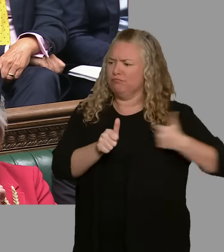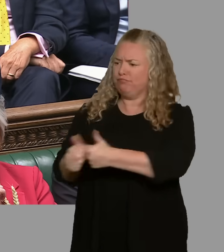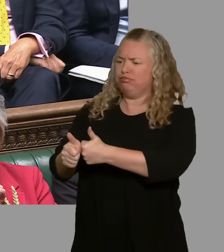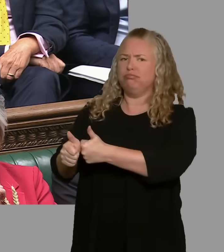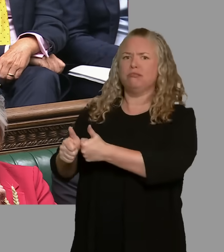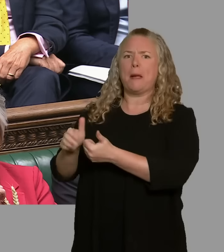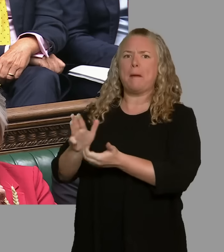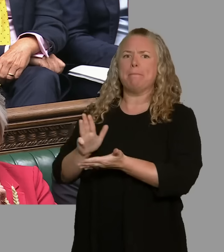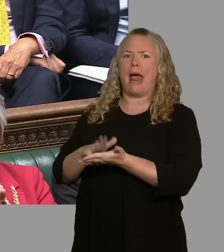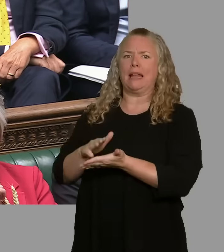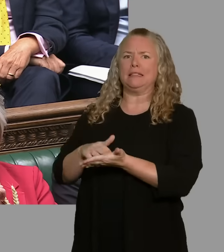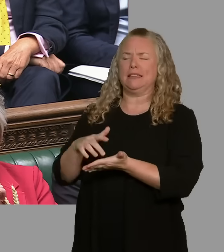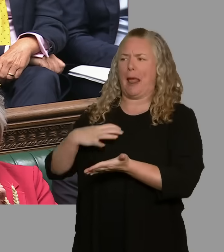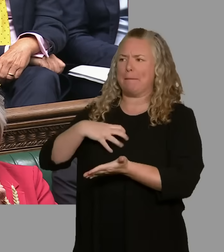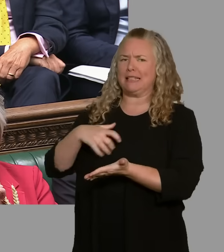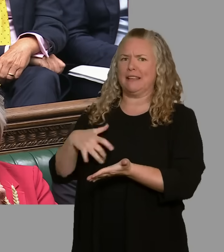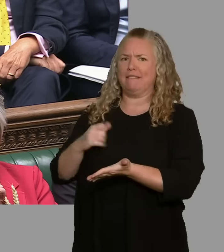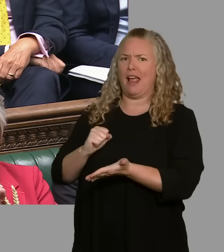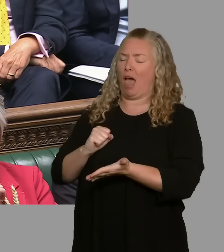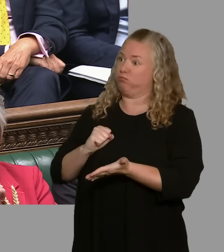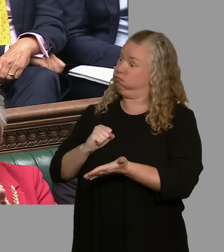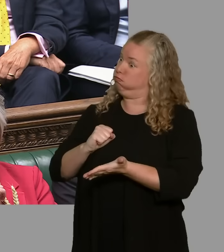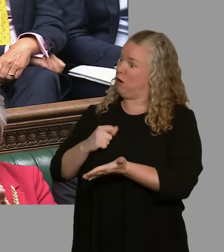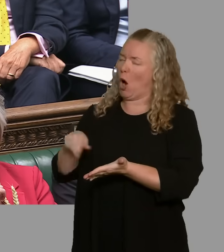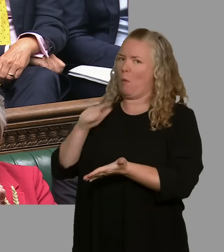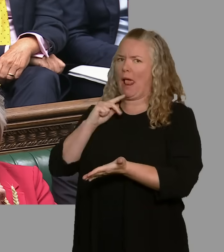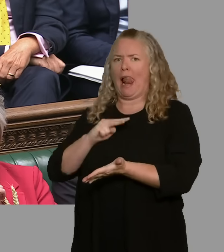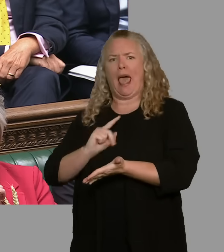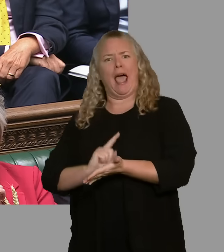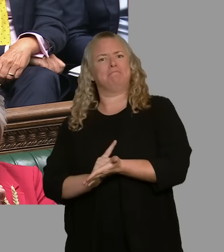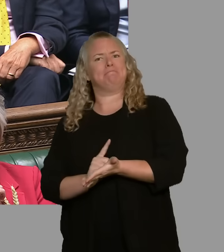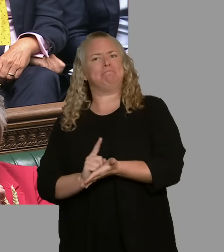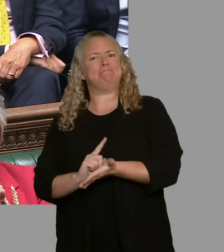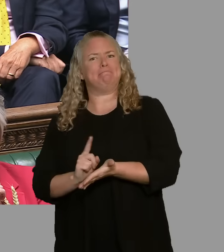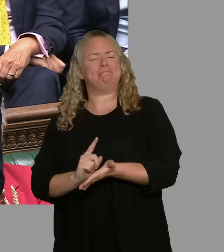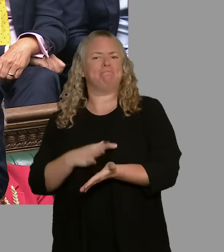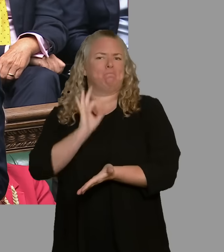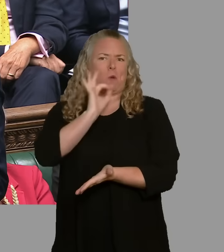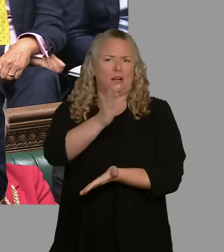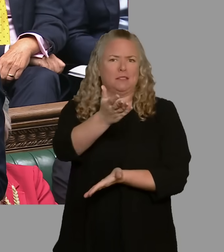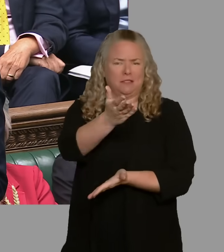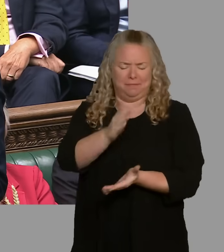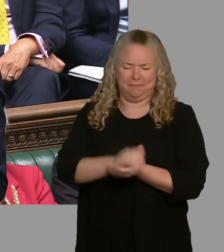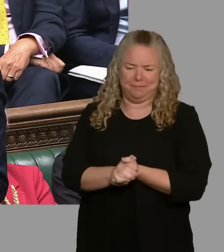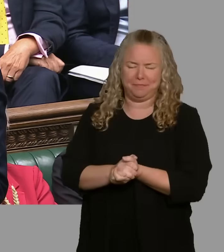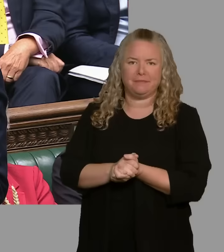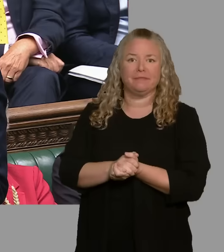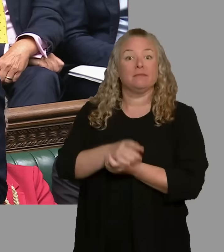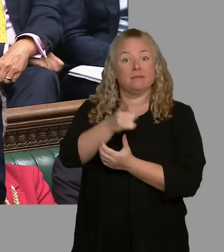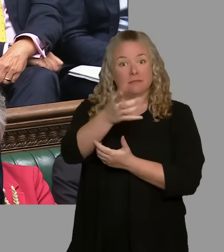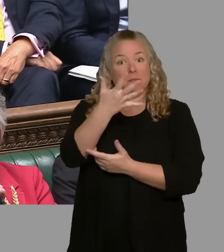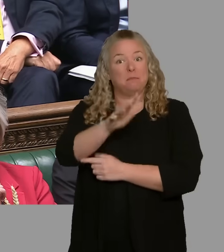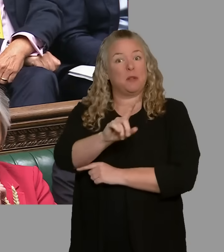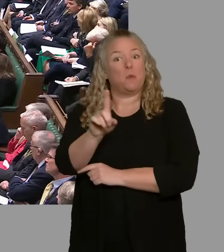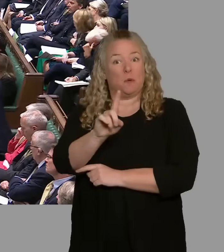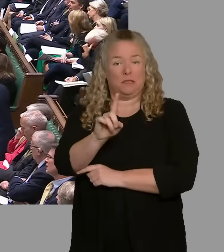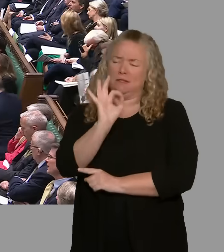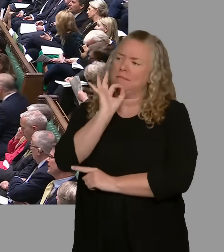material the Trump administration might have on him as he leads Britain's negotiations with the White